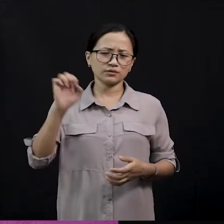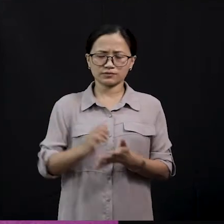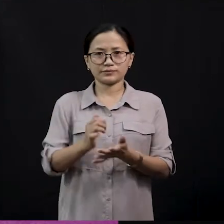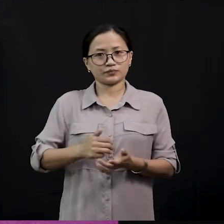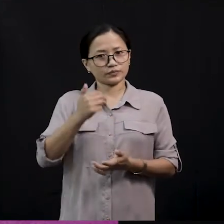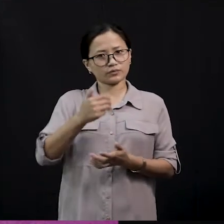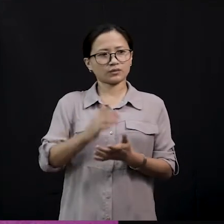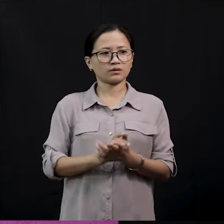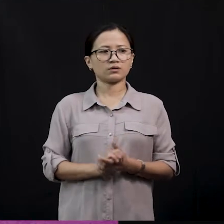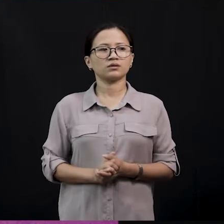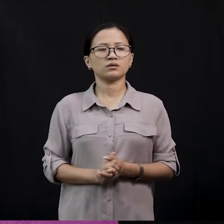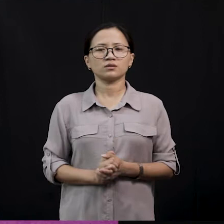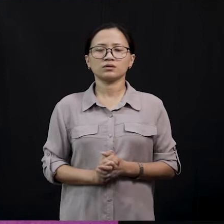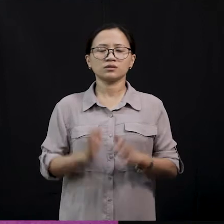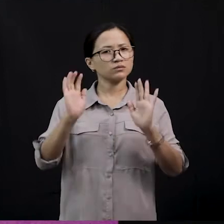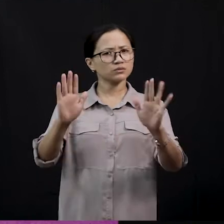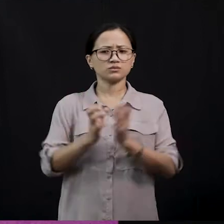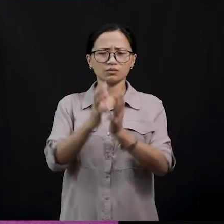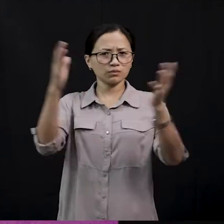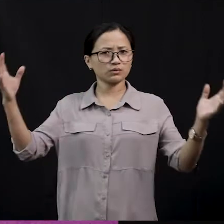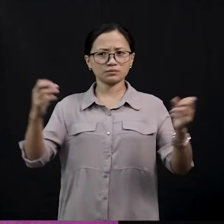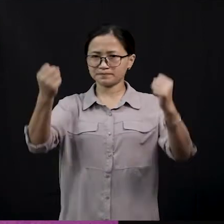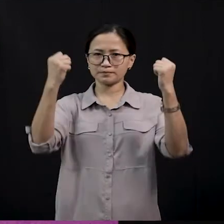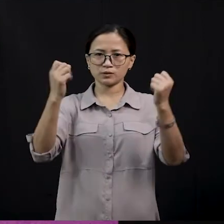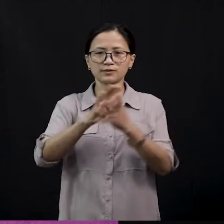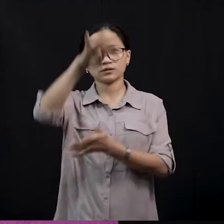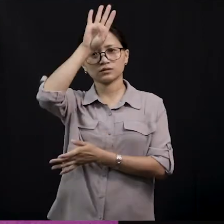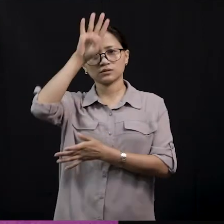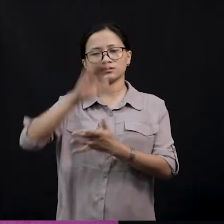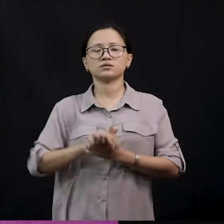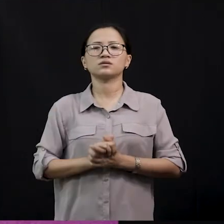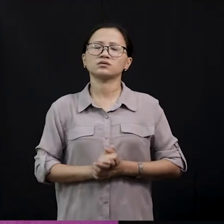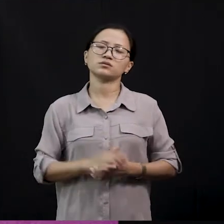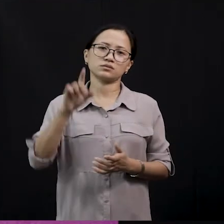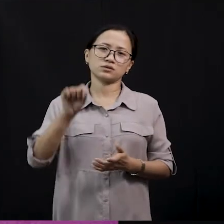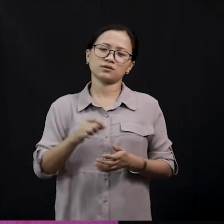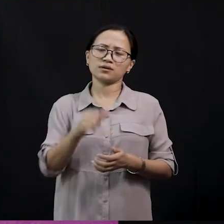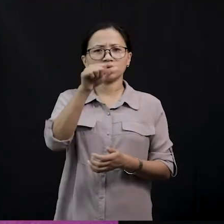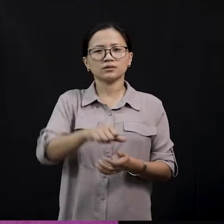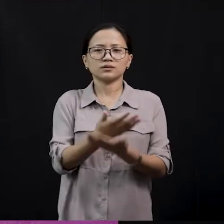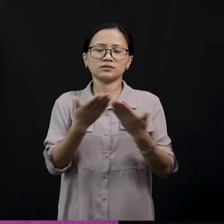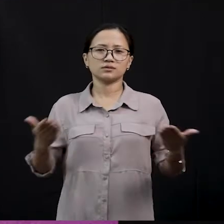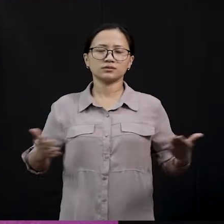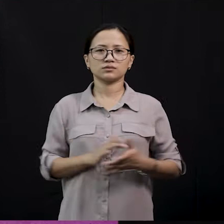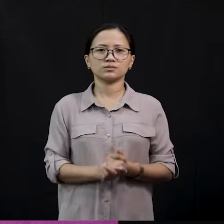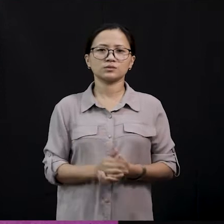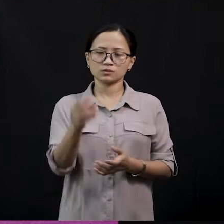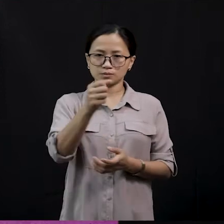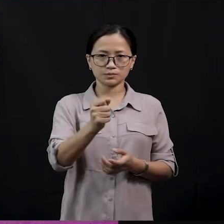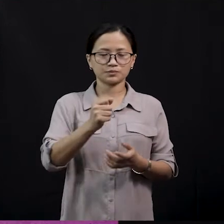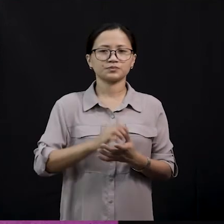wish that you have so much power like a king that you can do anything or control